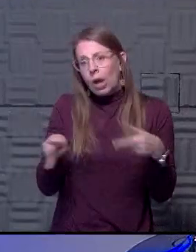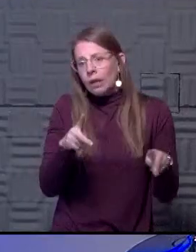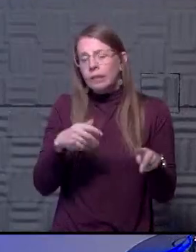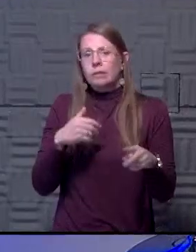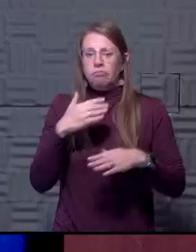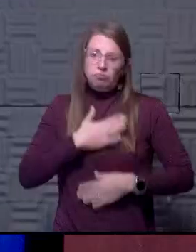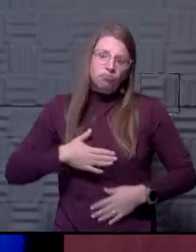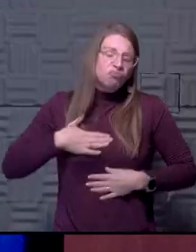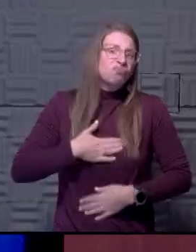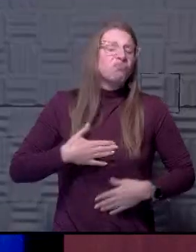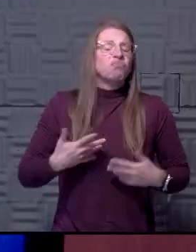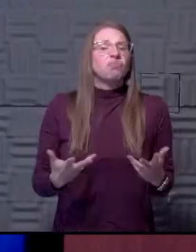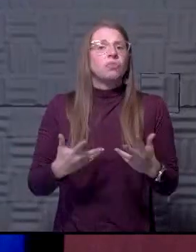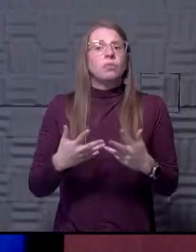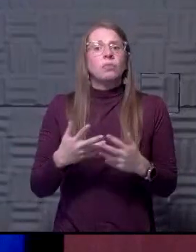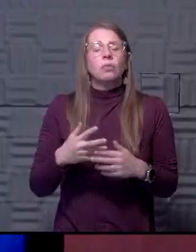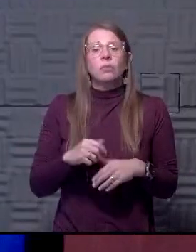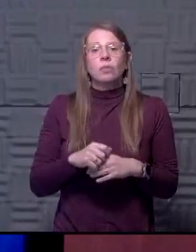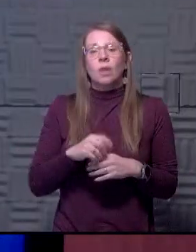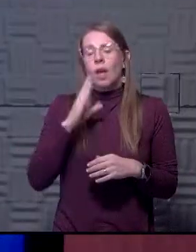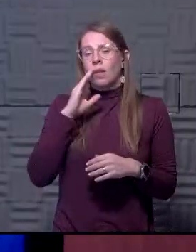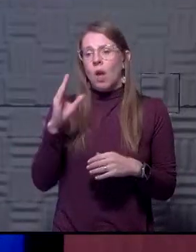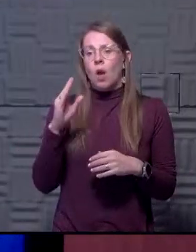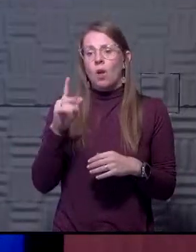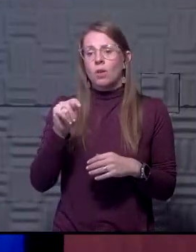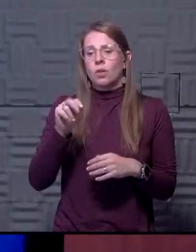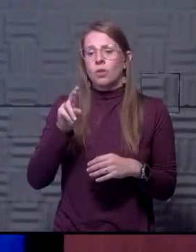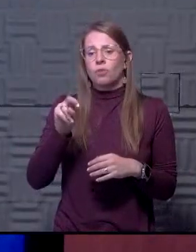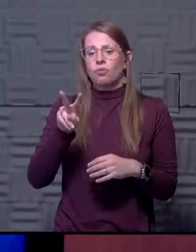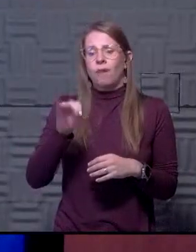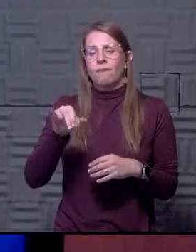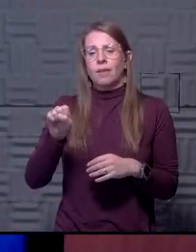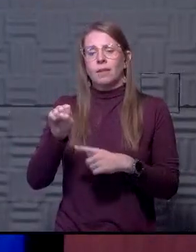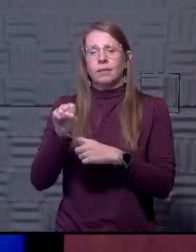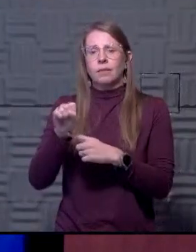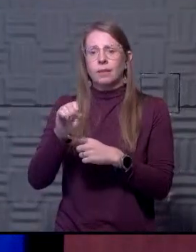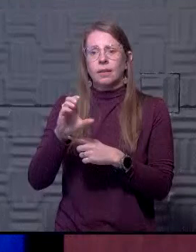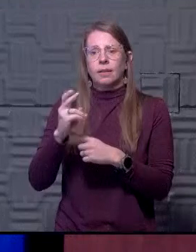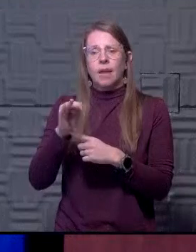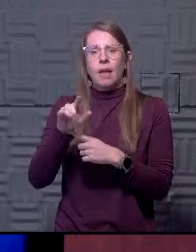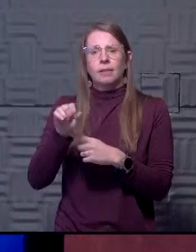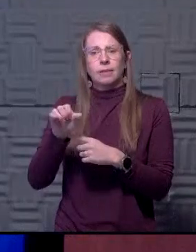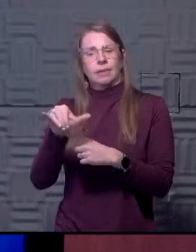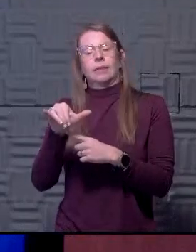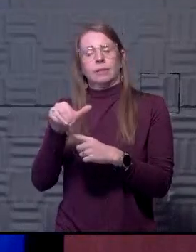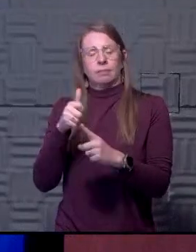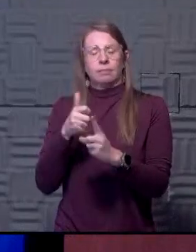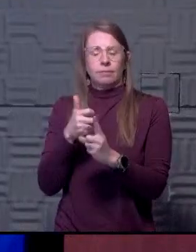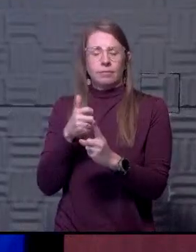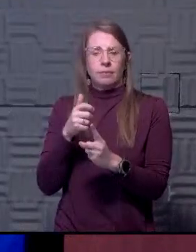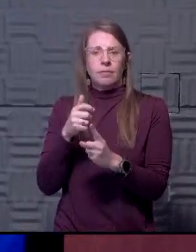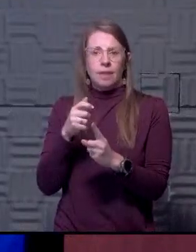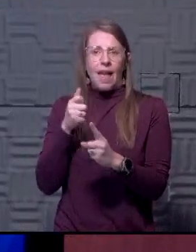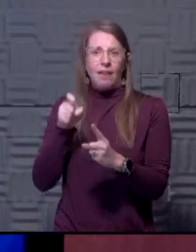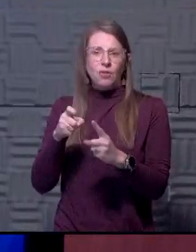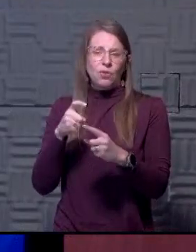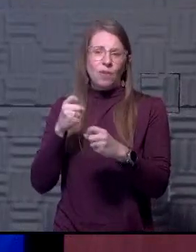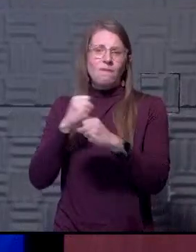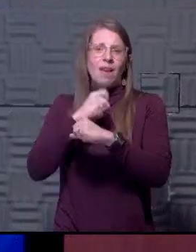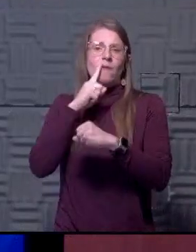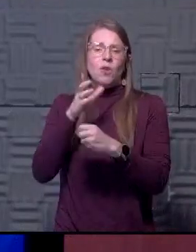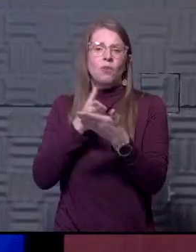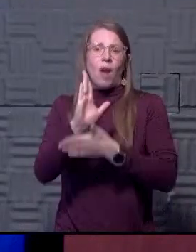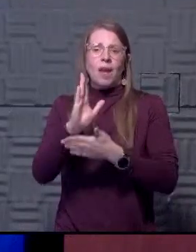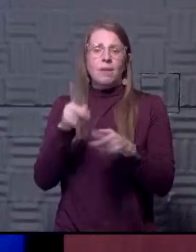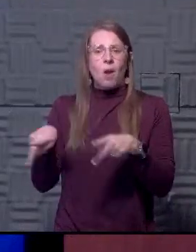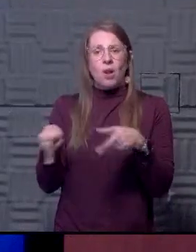Yeah. But as I know Travis Kelce, I know there's a band that said it first, but said you've got to fight for your right to party. And this year, you have to fight